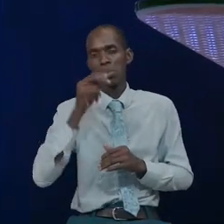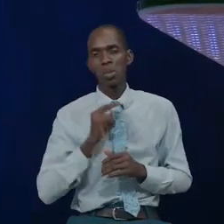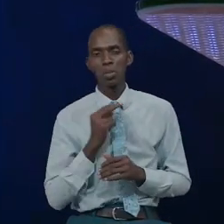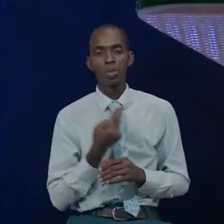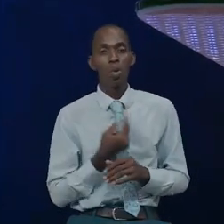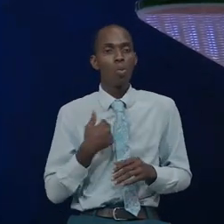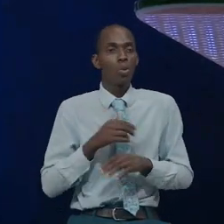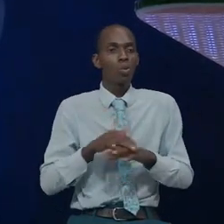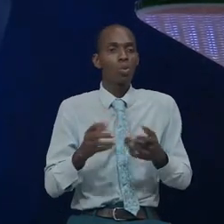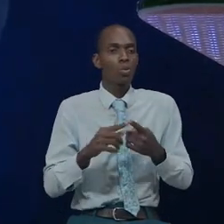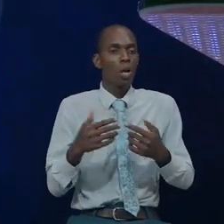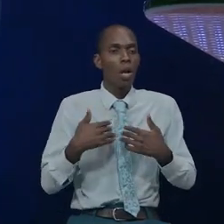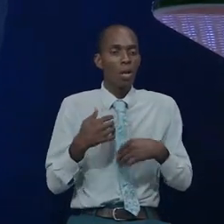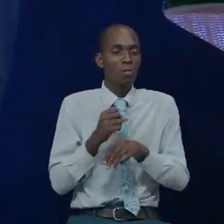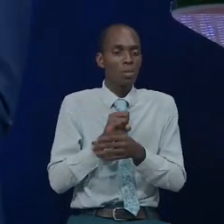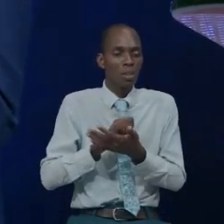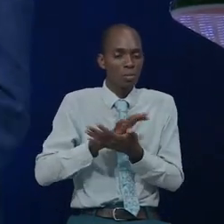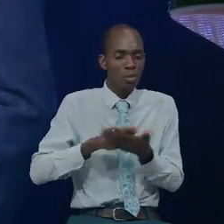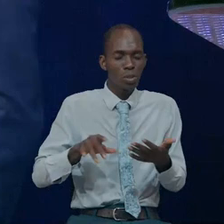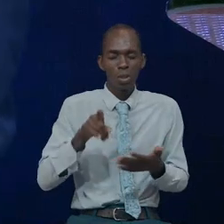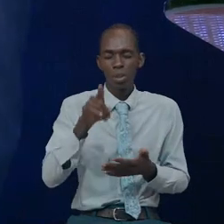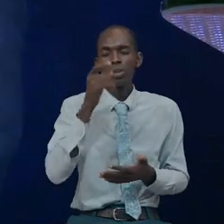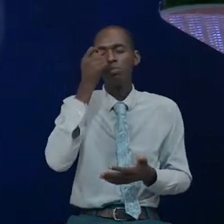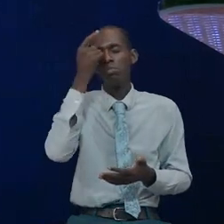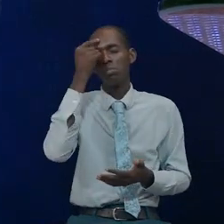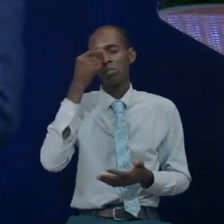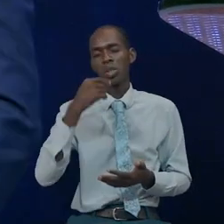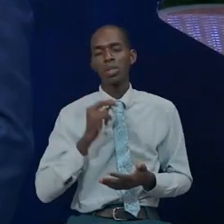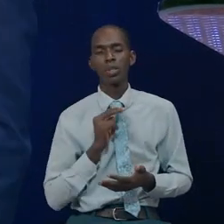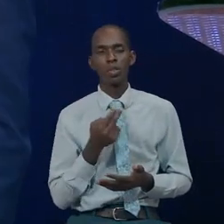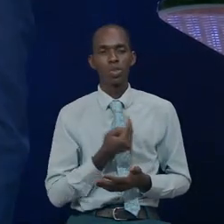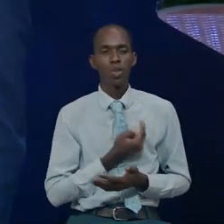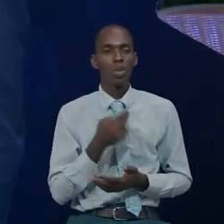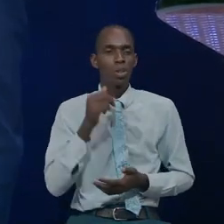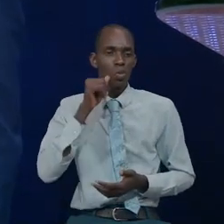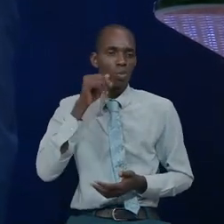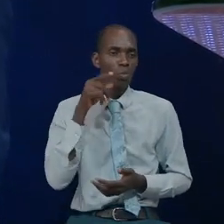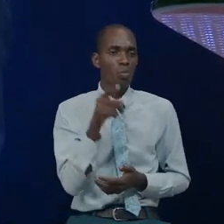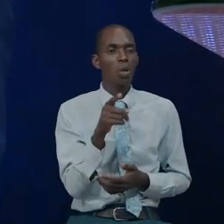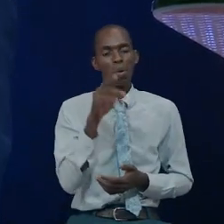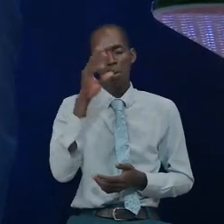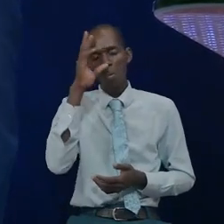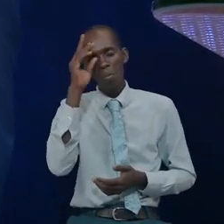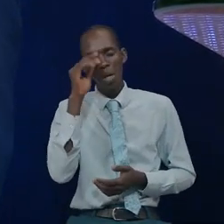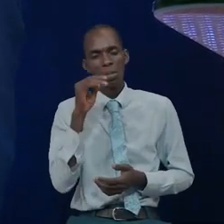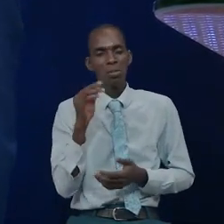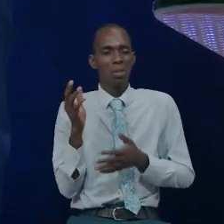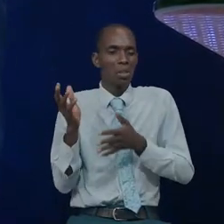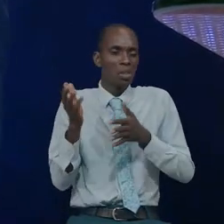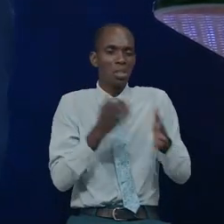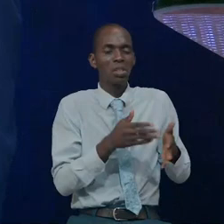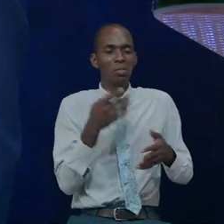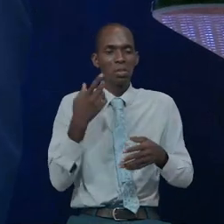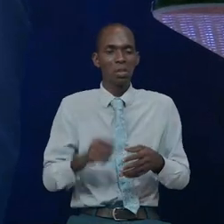have sanctification, he understands us, she understands us. She lives or he lives the deeper life,